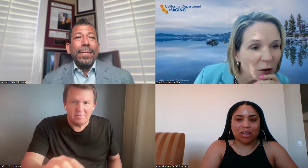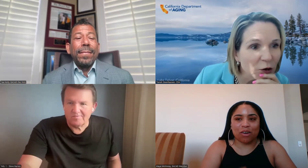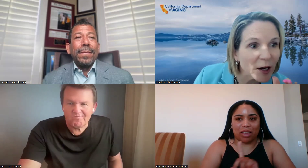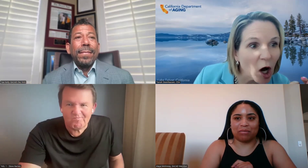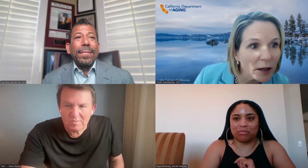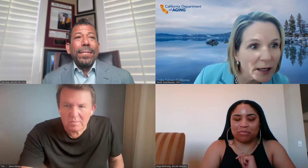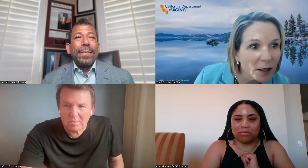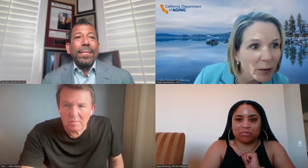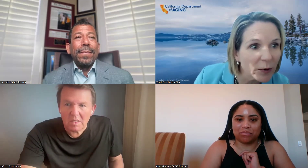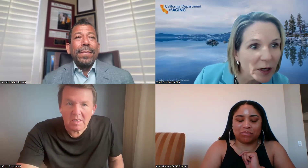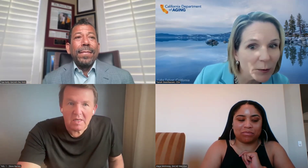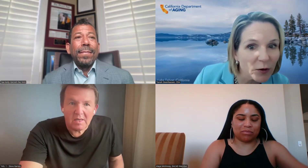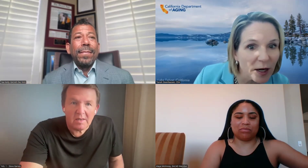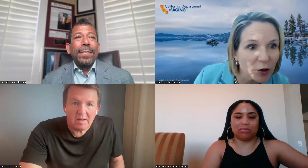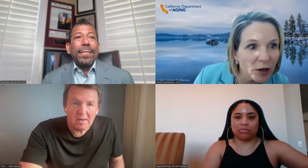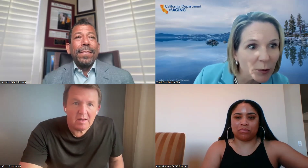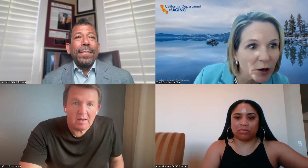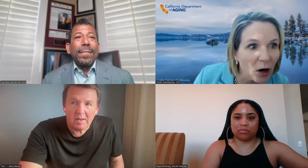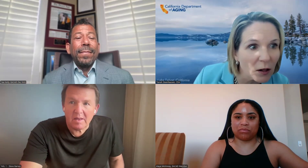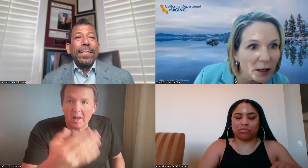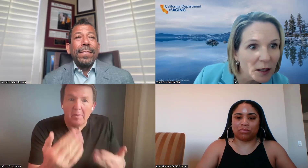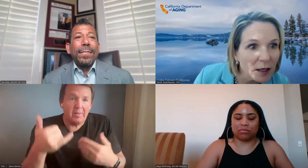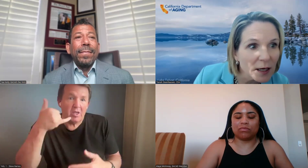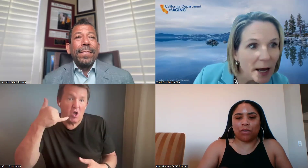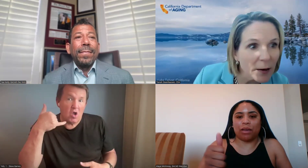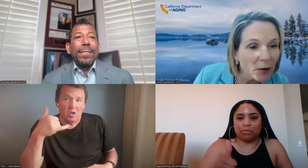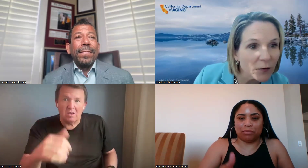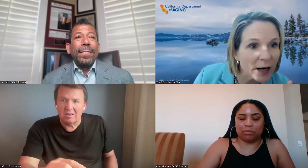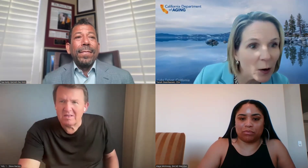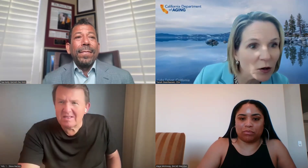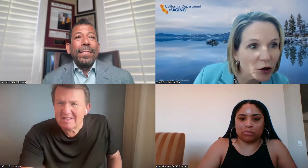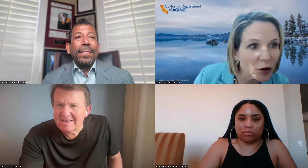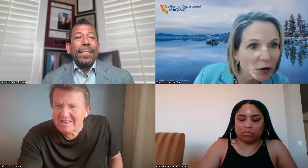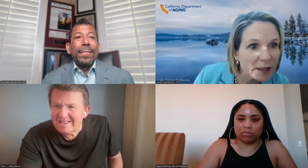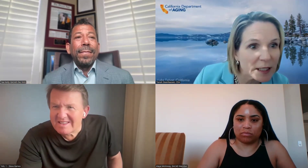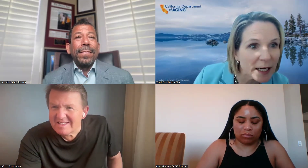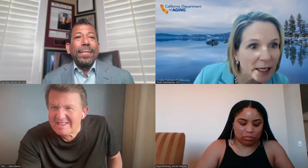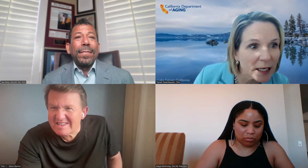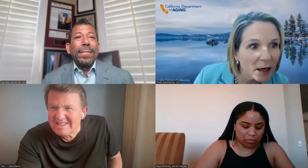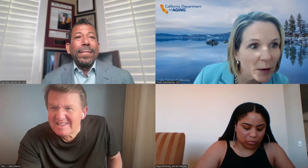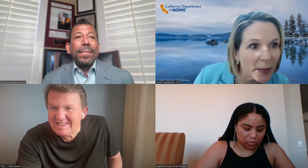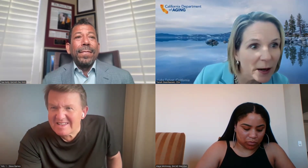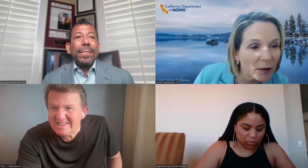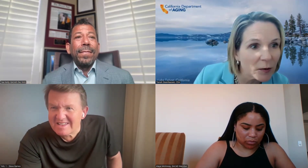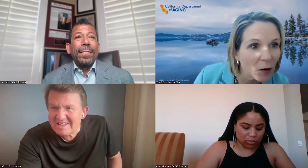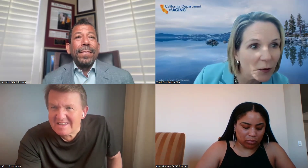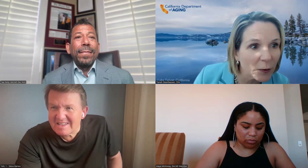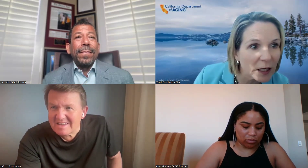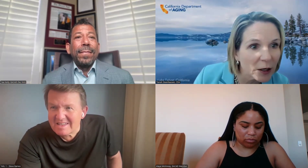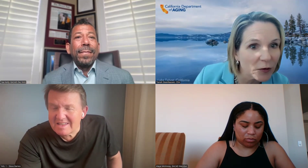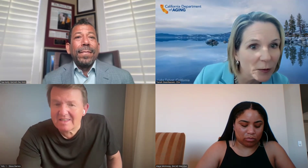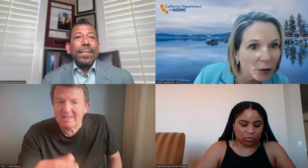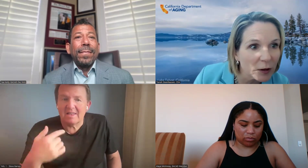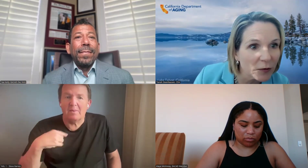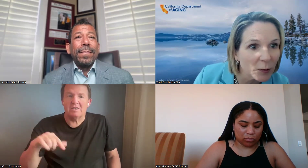No. Do you want to try calling in? Maybe we can provide you the number to call in. And for now, I'll turn over to Danny, and then hopefully we